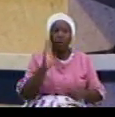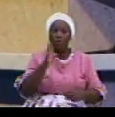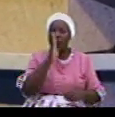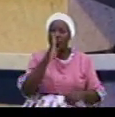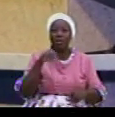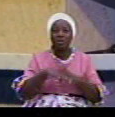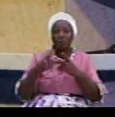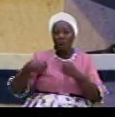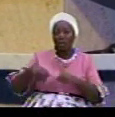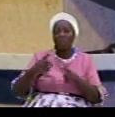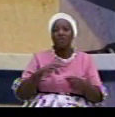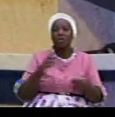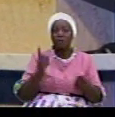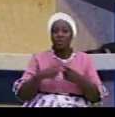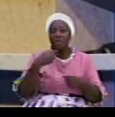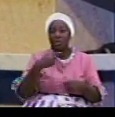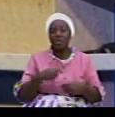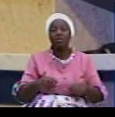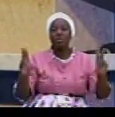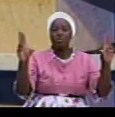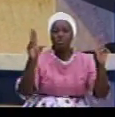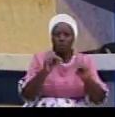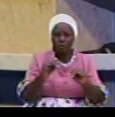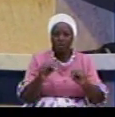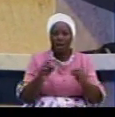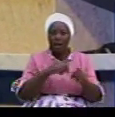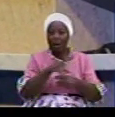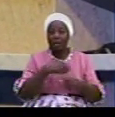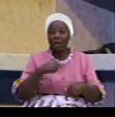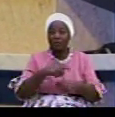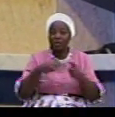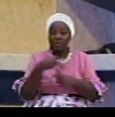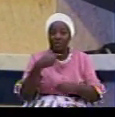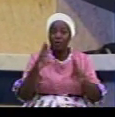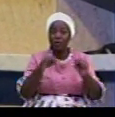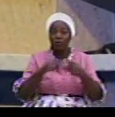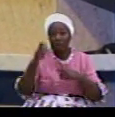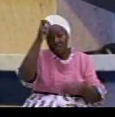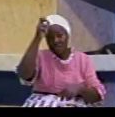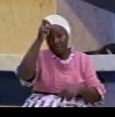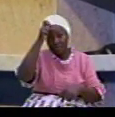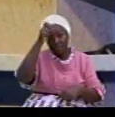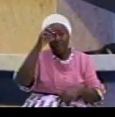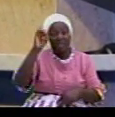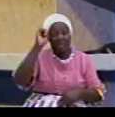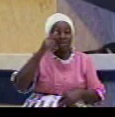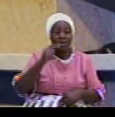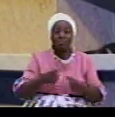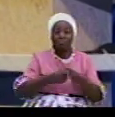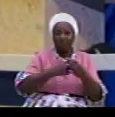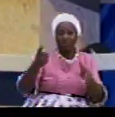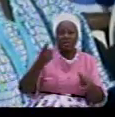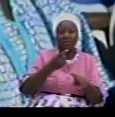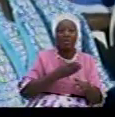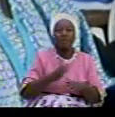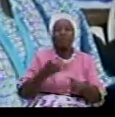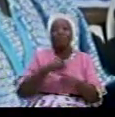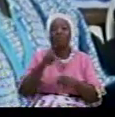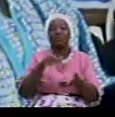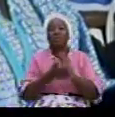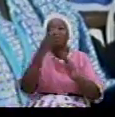will say no. And when you say no to the devil, he will flee away from you in Jesus'